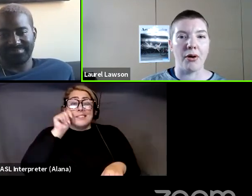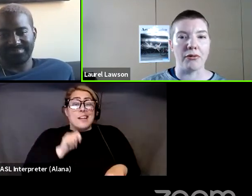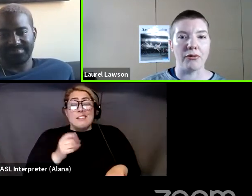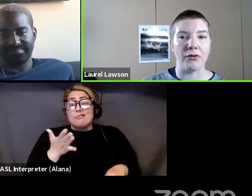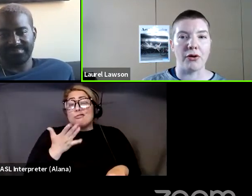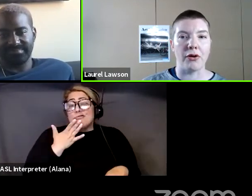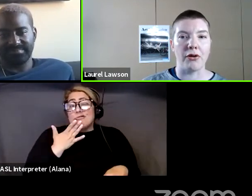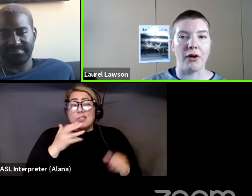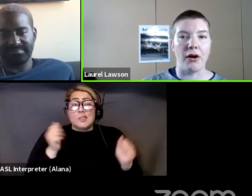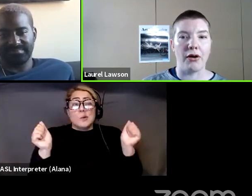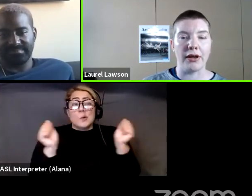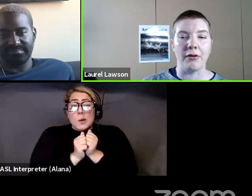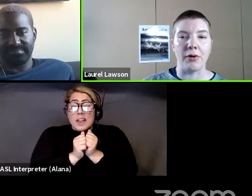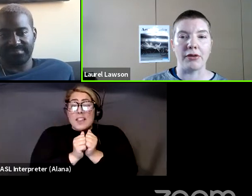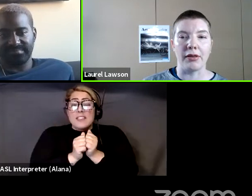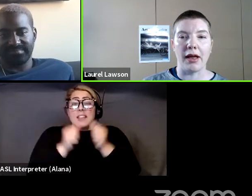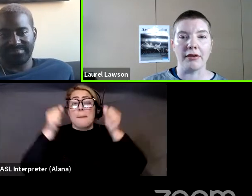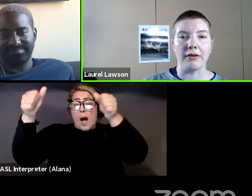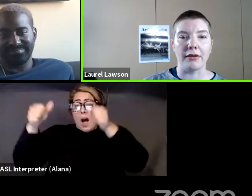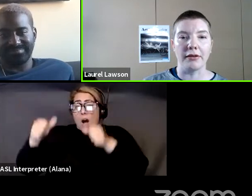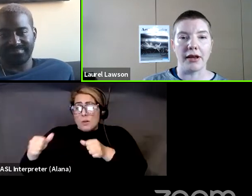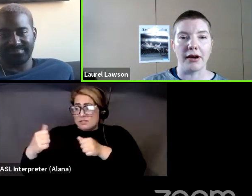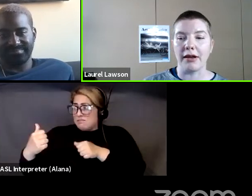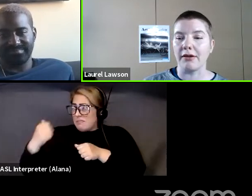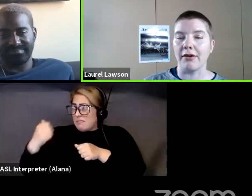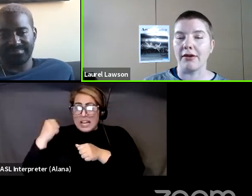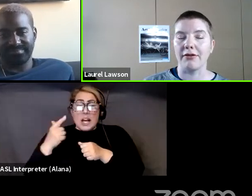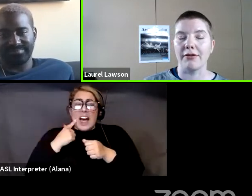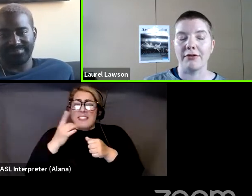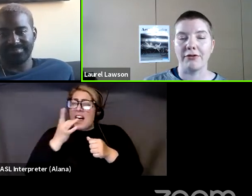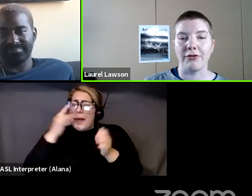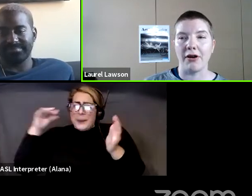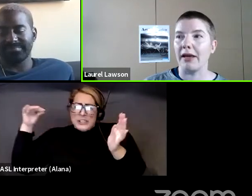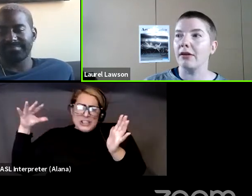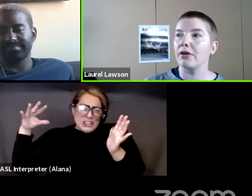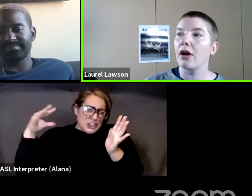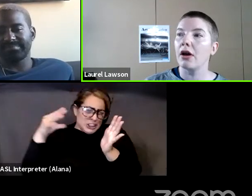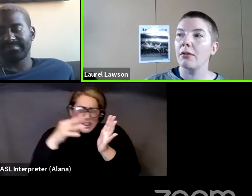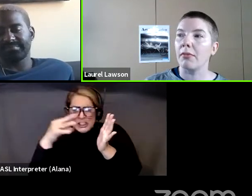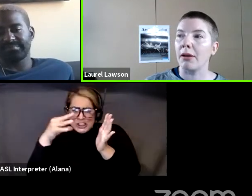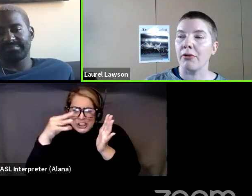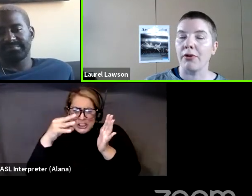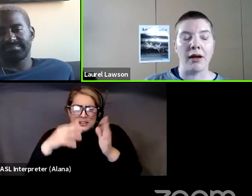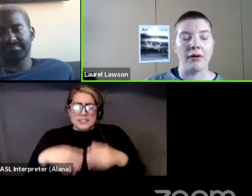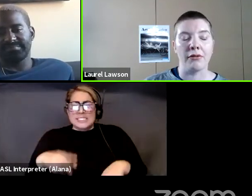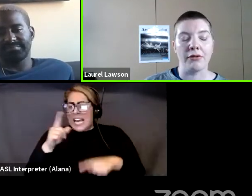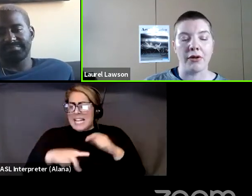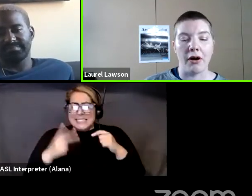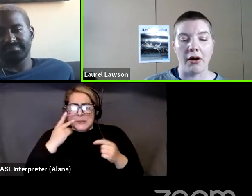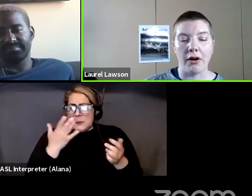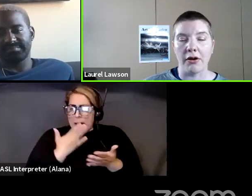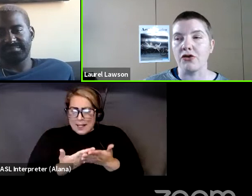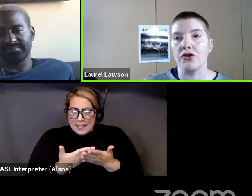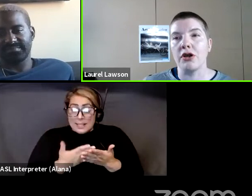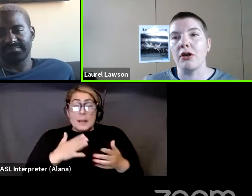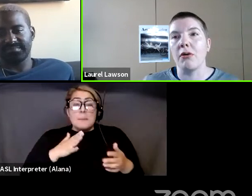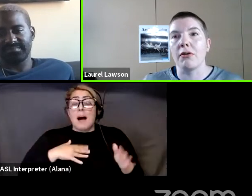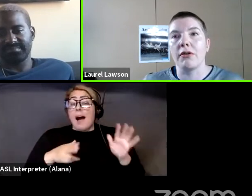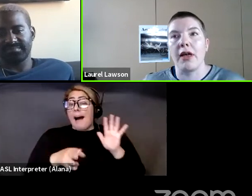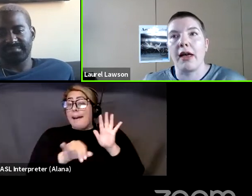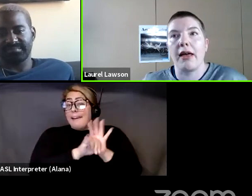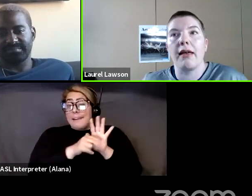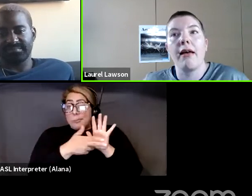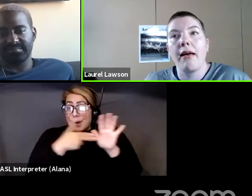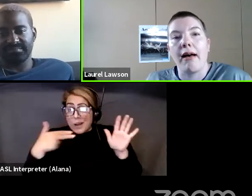a poster on it with light glaring from it. My pronouns are she